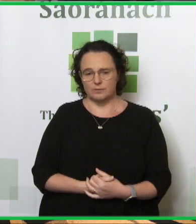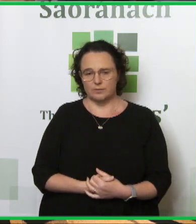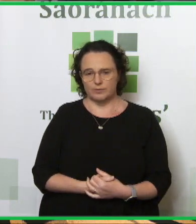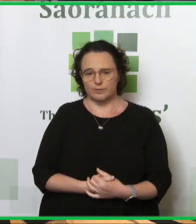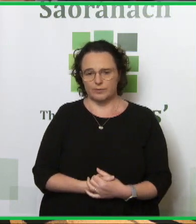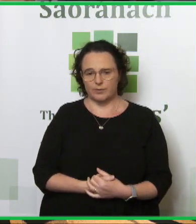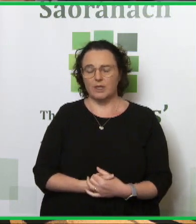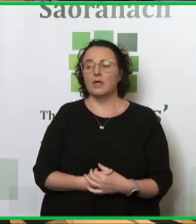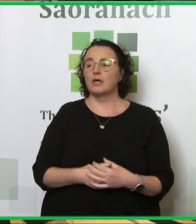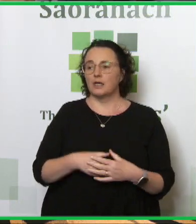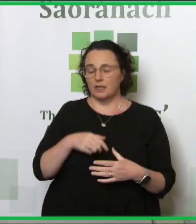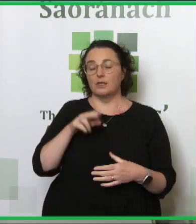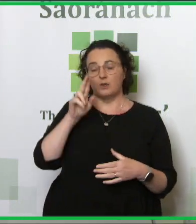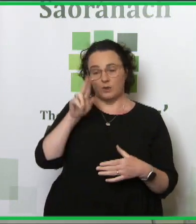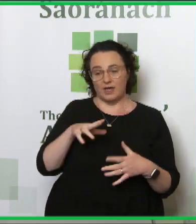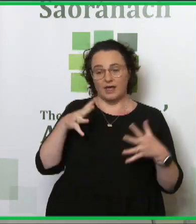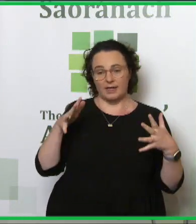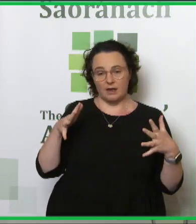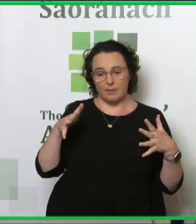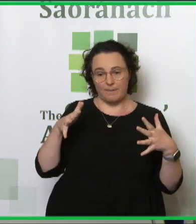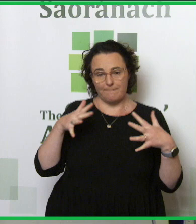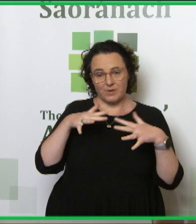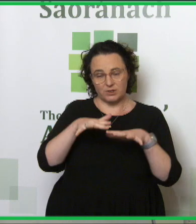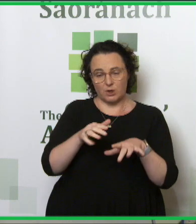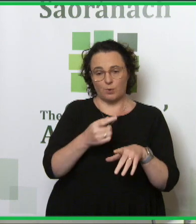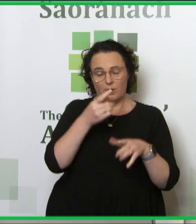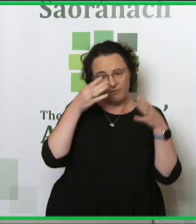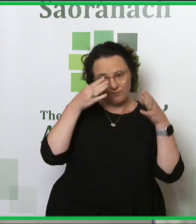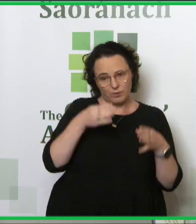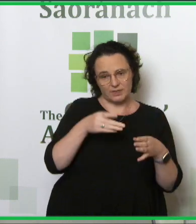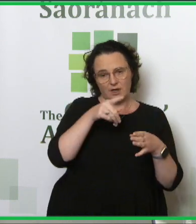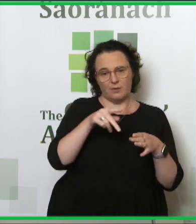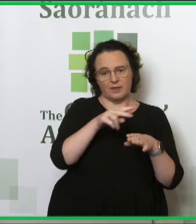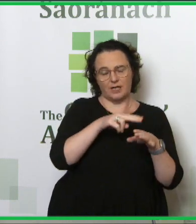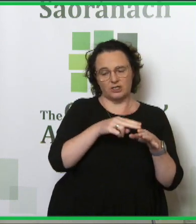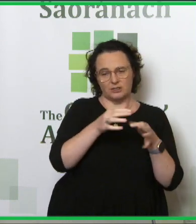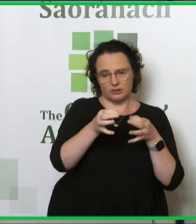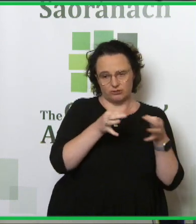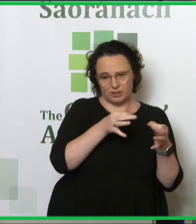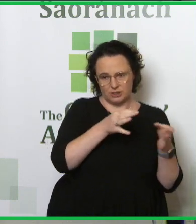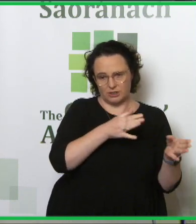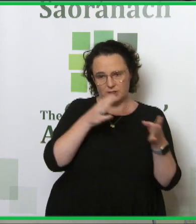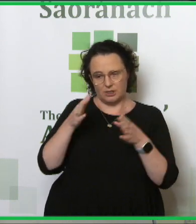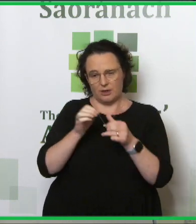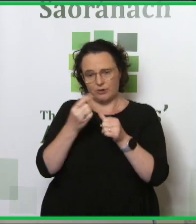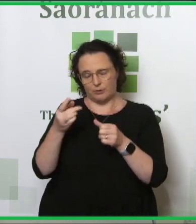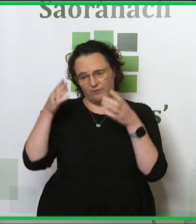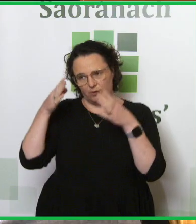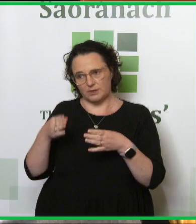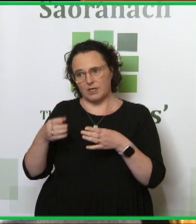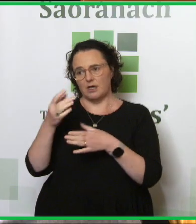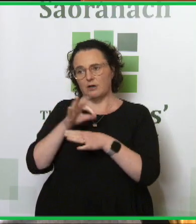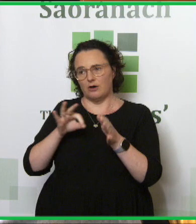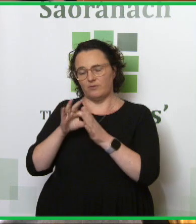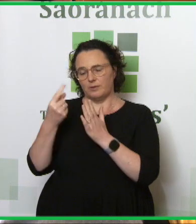You could certainly merge them. They're slightly different. One is focused on the national strategy. The other is focused on government policy formulation, which